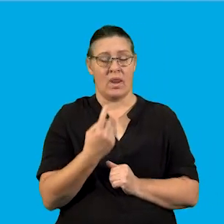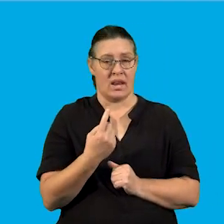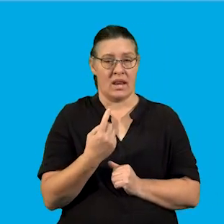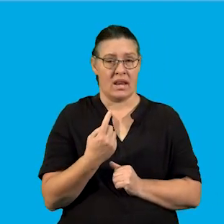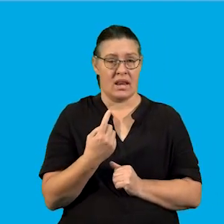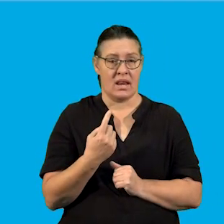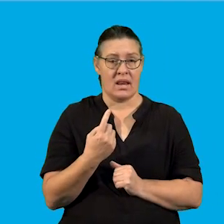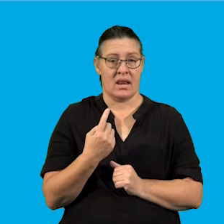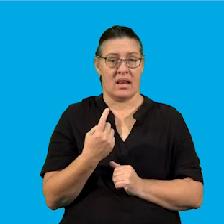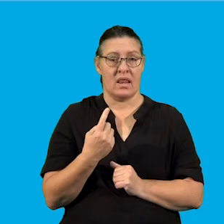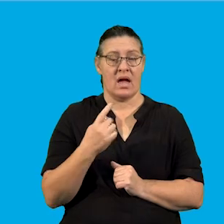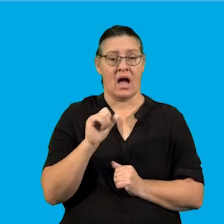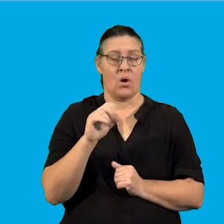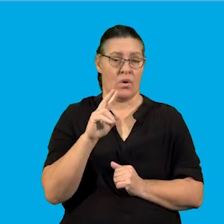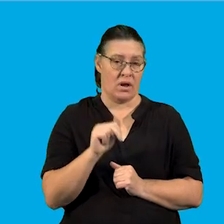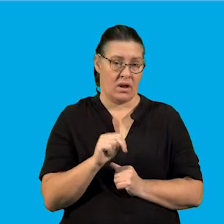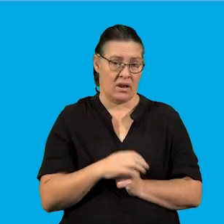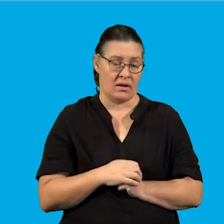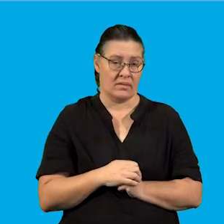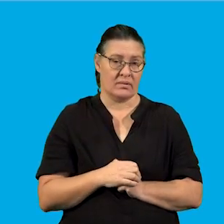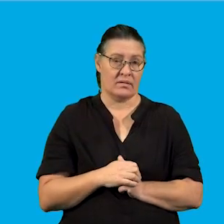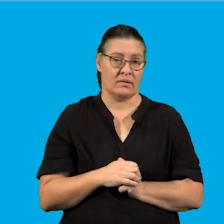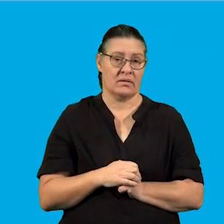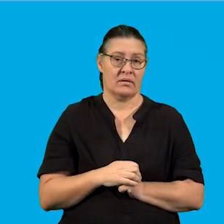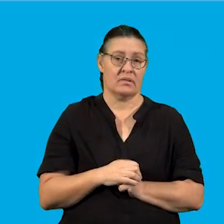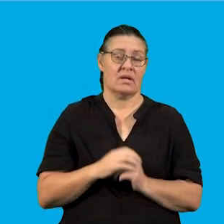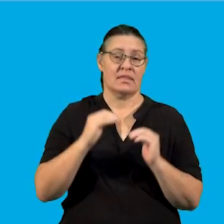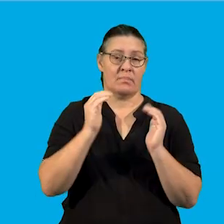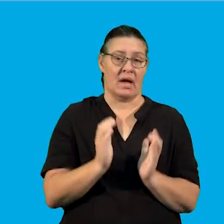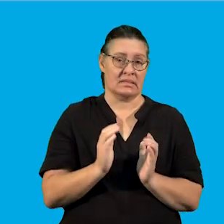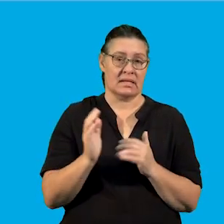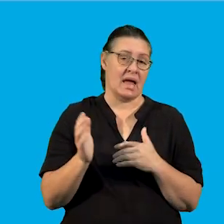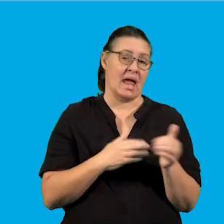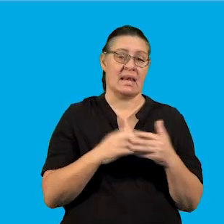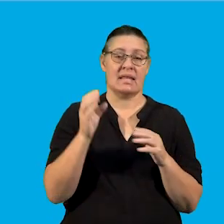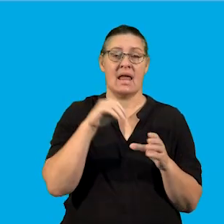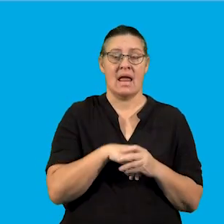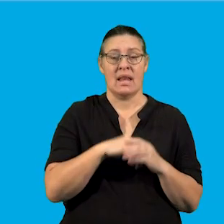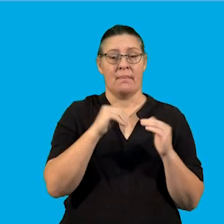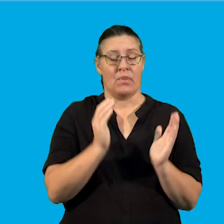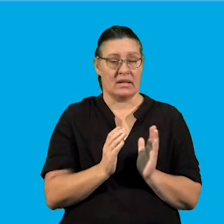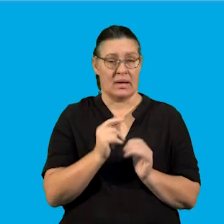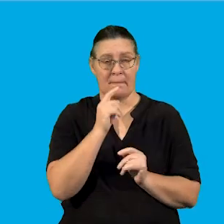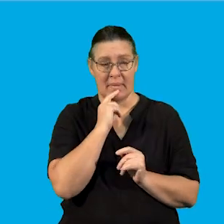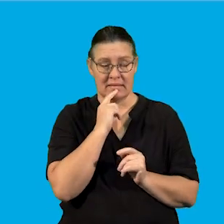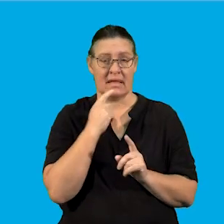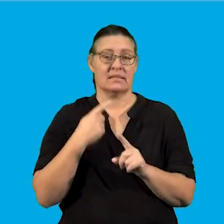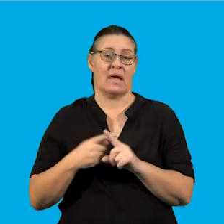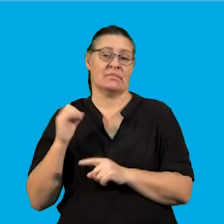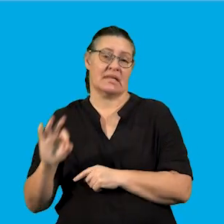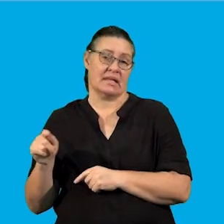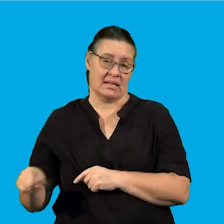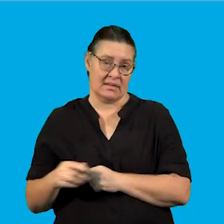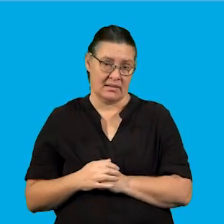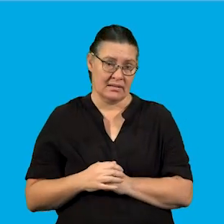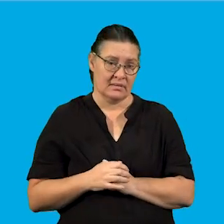1 element of iron, so it's only just 1. Whereas in the bracket, anything in the bracket needs to be multiplied